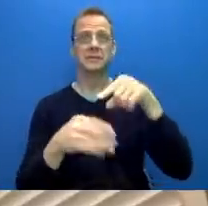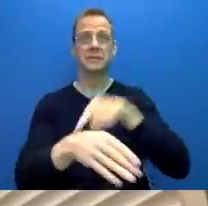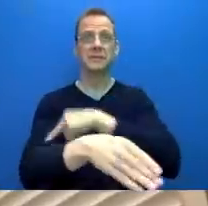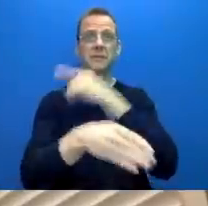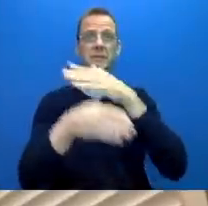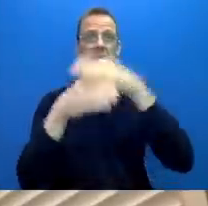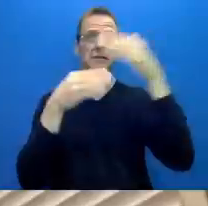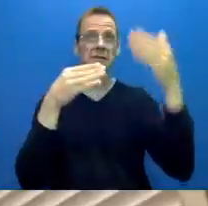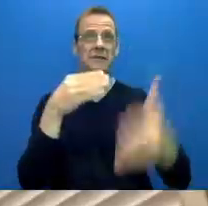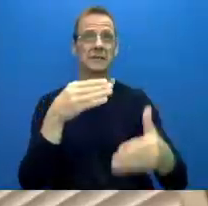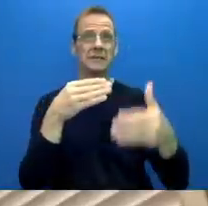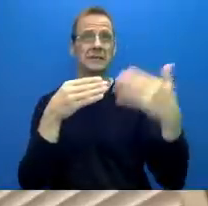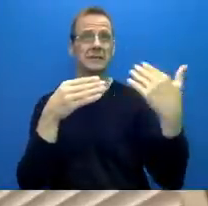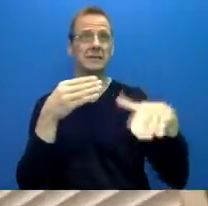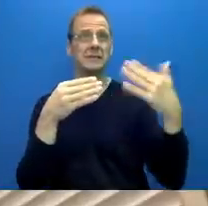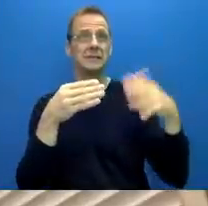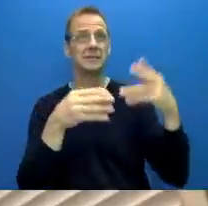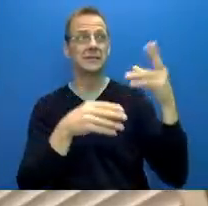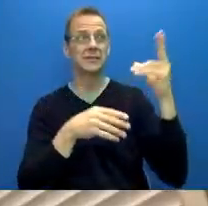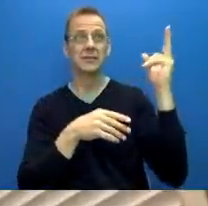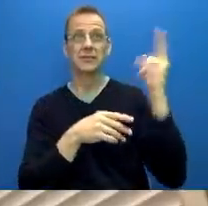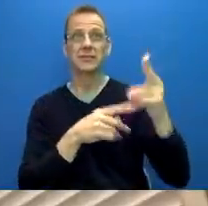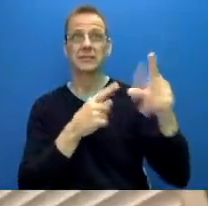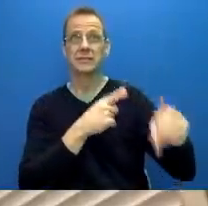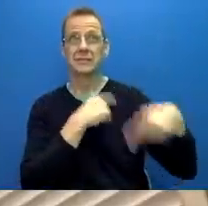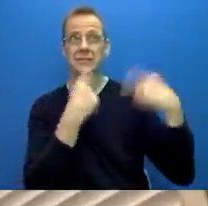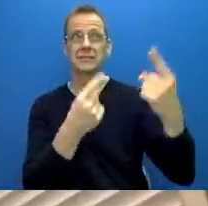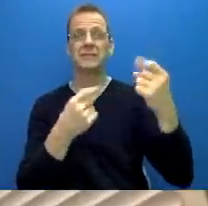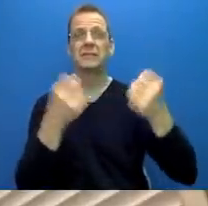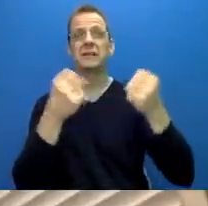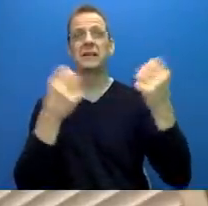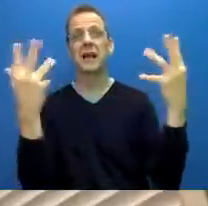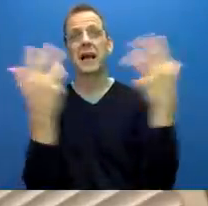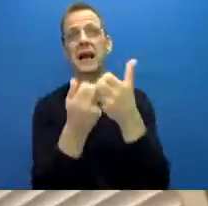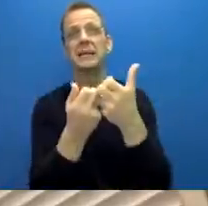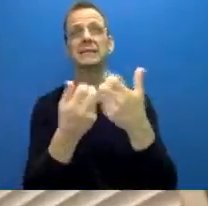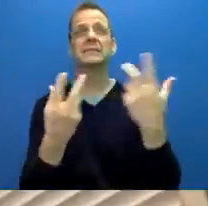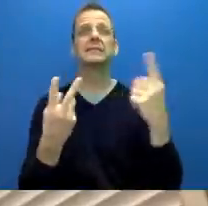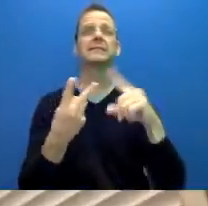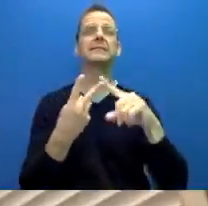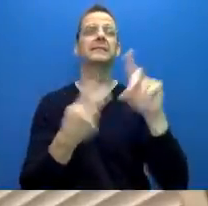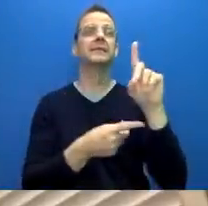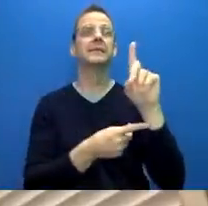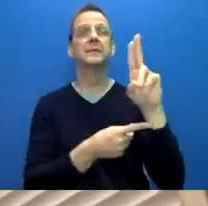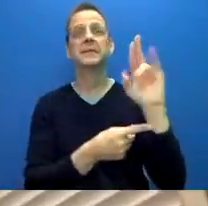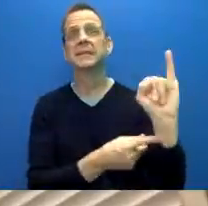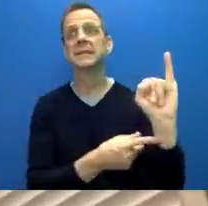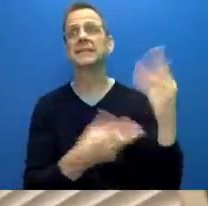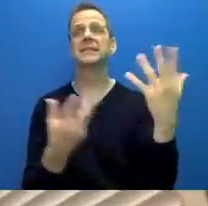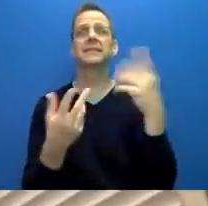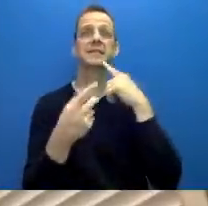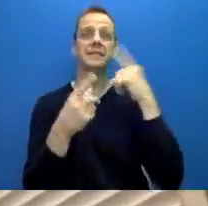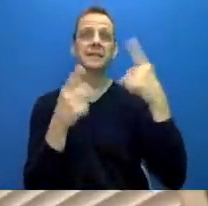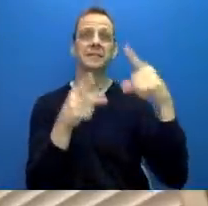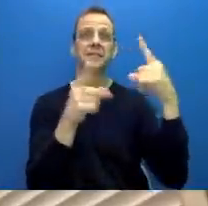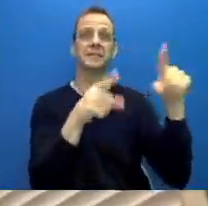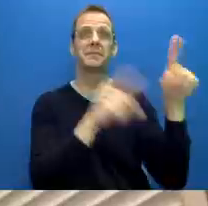and motor vehicle accidents. And number two, we really do need to work as desperately as we can